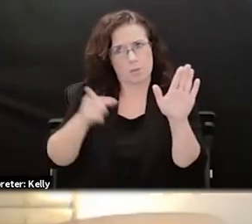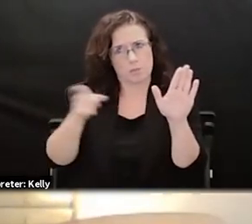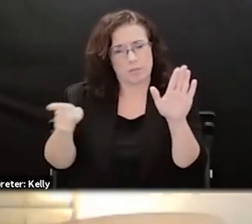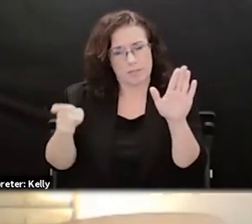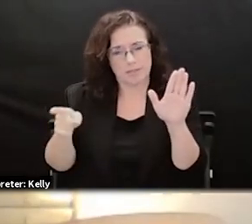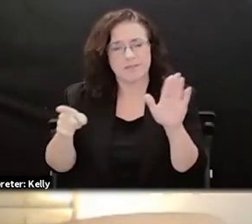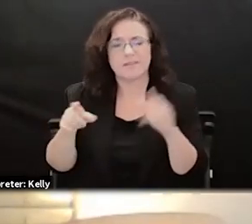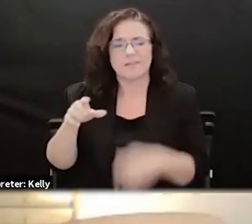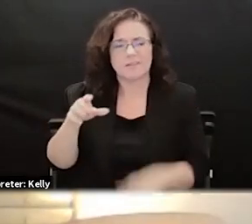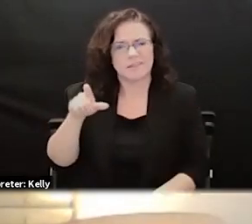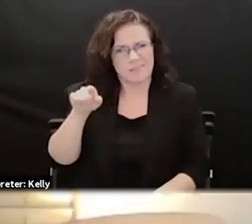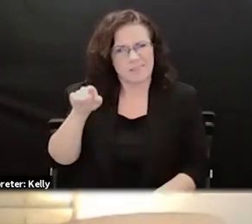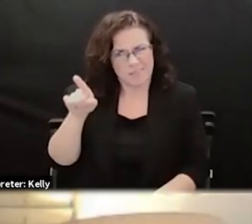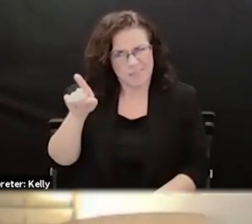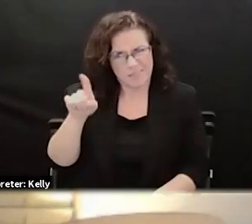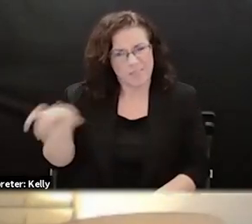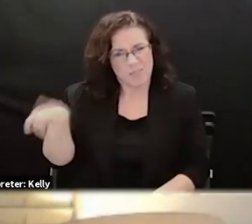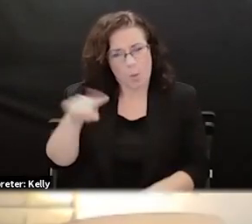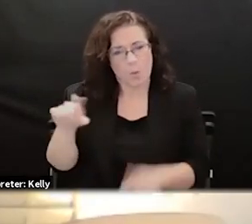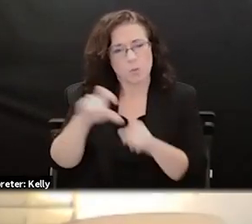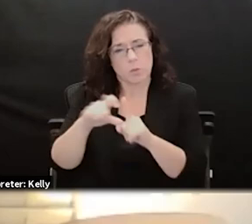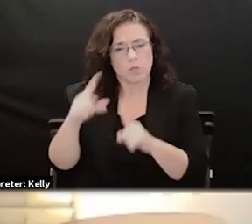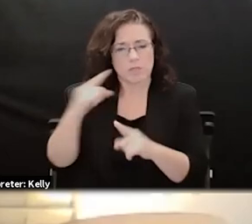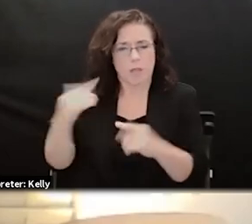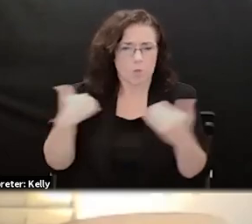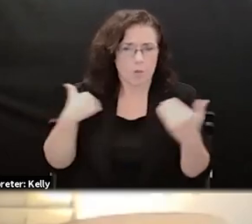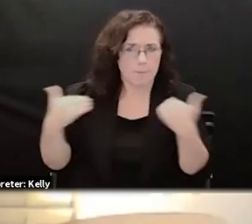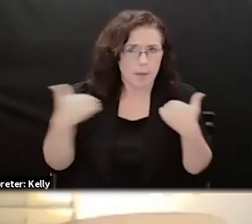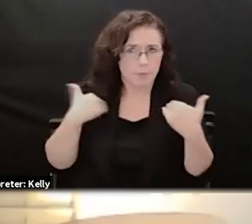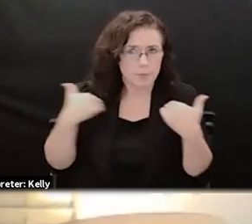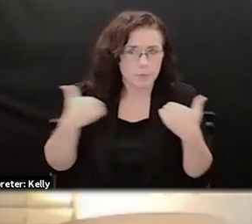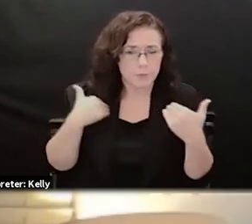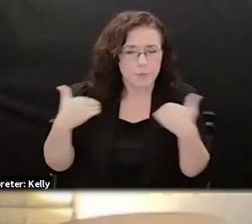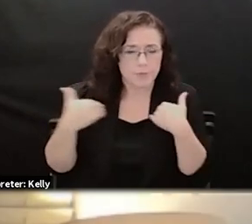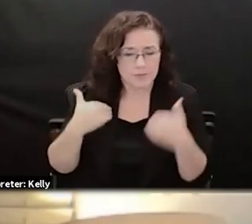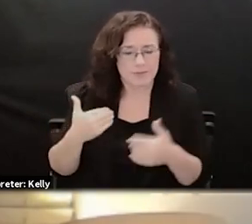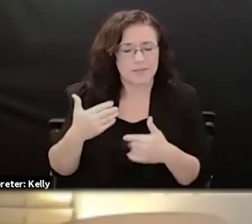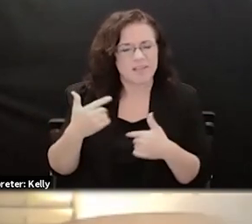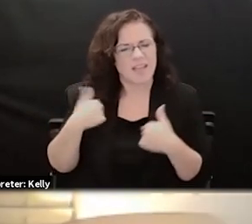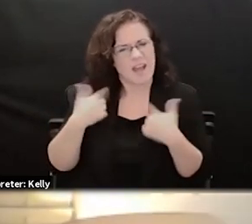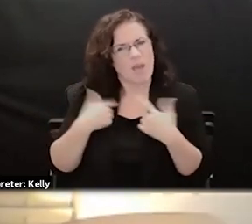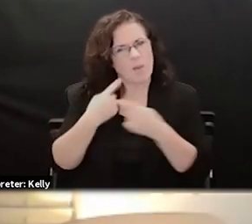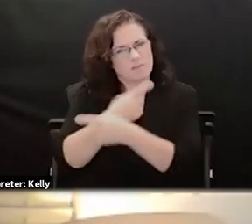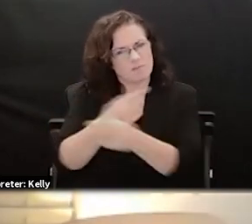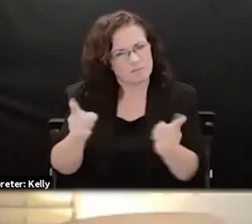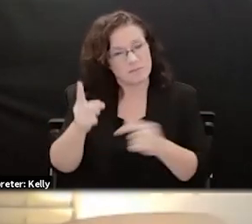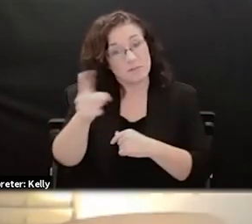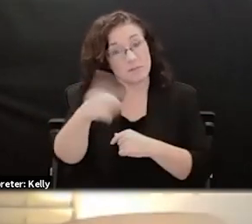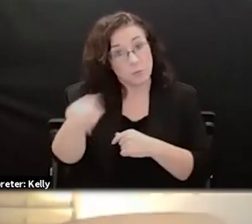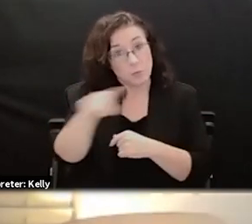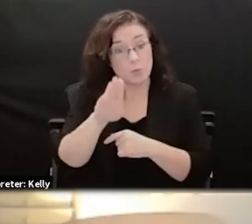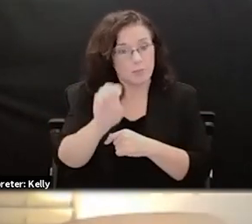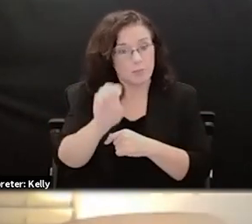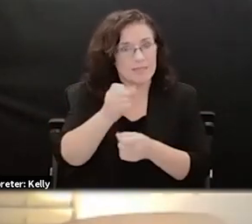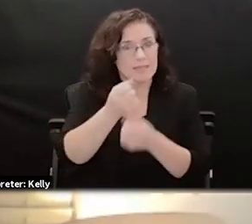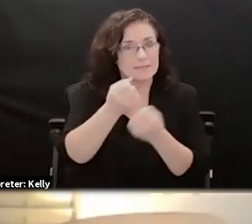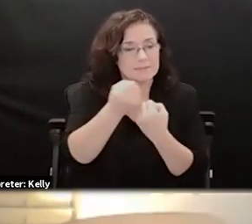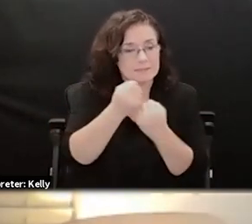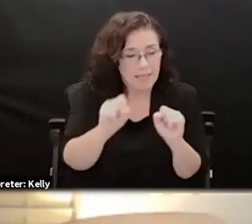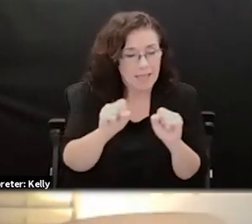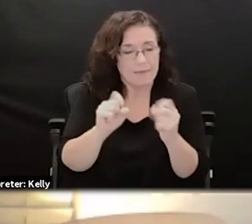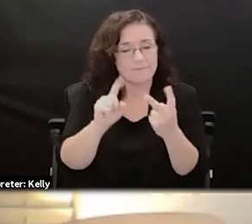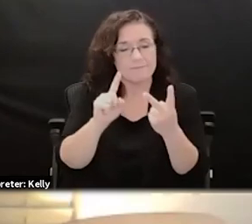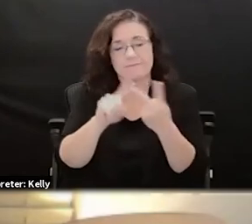our community to be safe and prepared and careful not only because of covet 19 but also as we